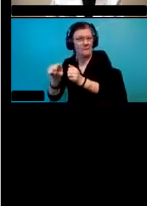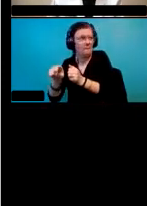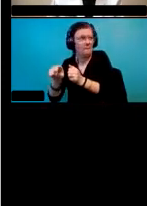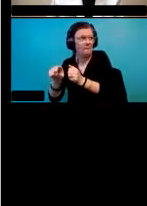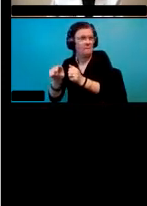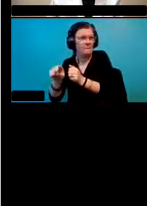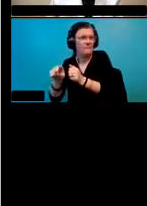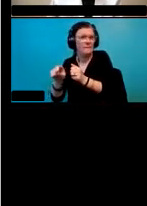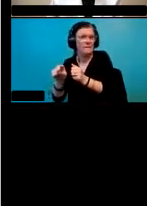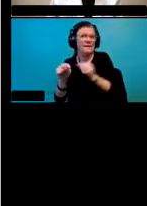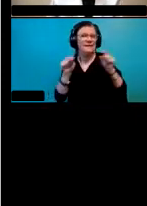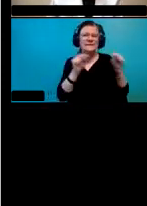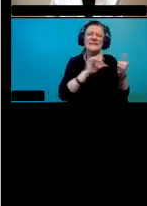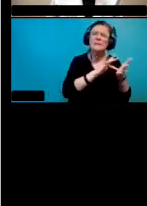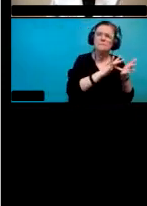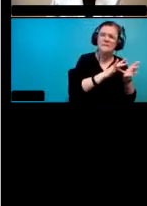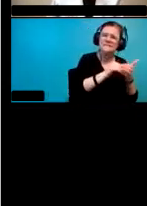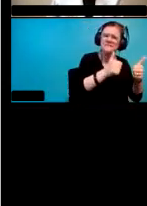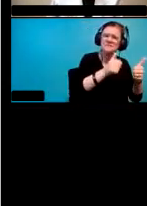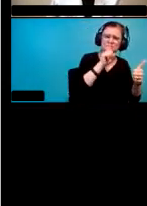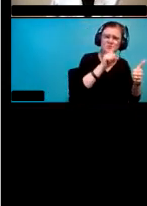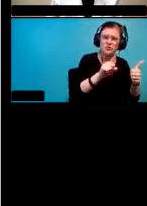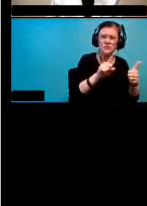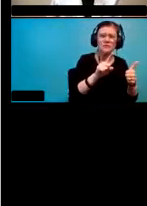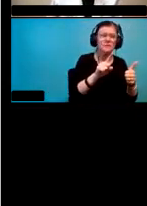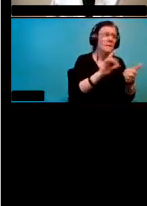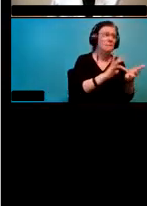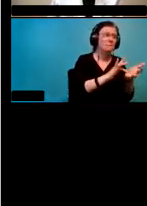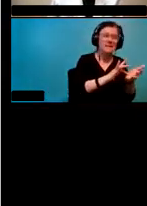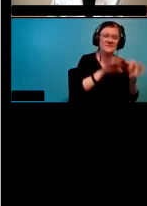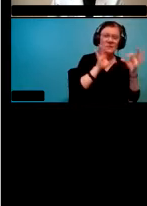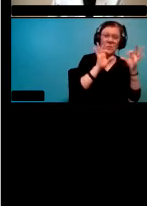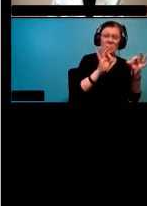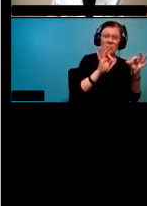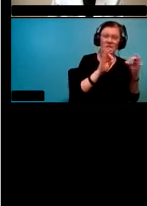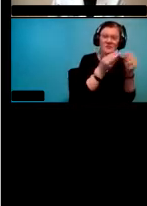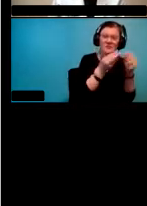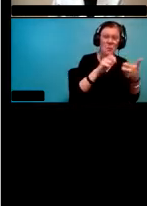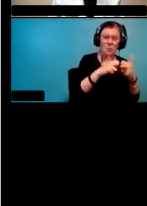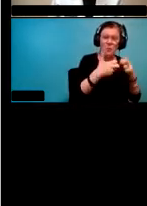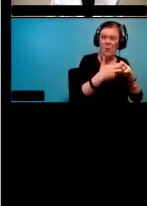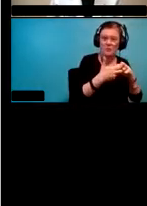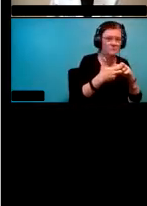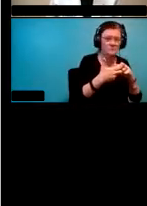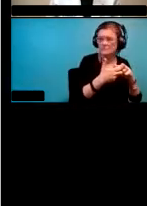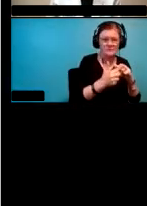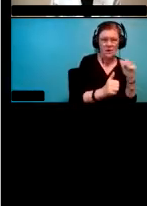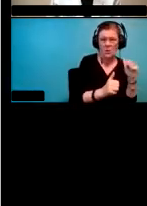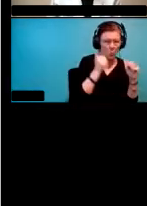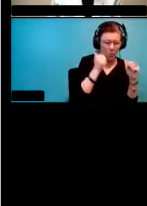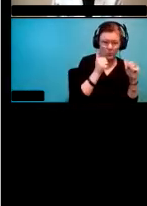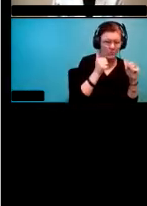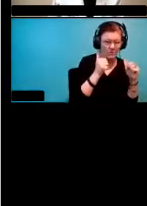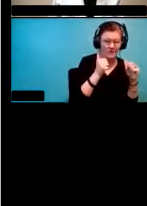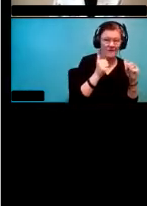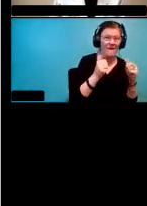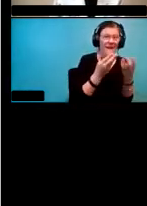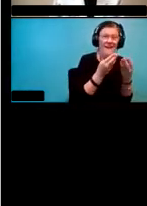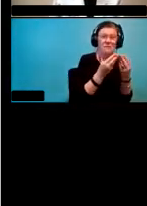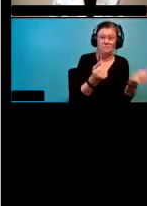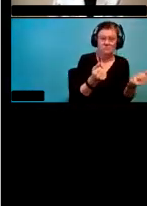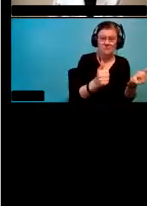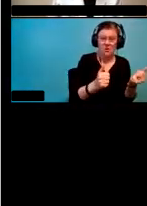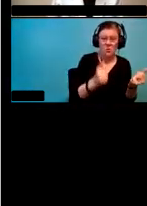that, because this is collaborative. You can't just give all that power to a pill and you can't give all that power to